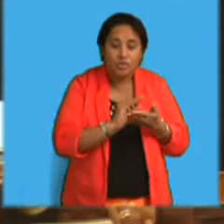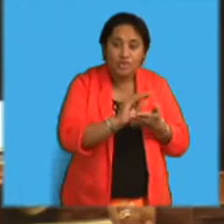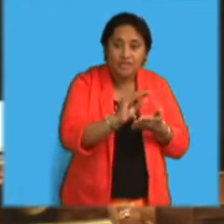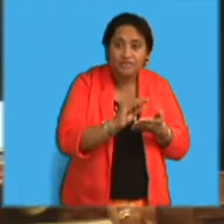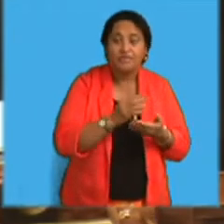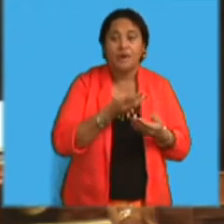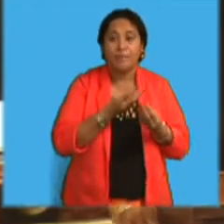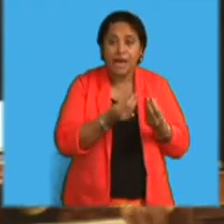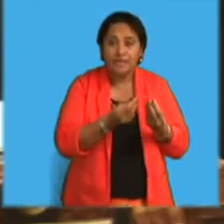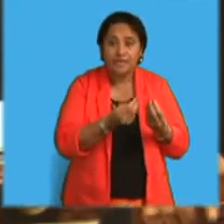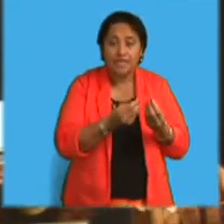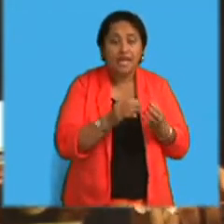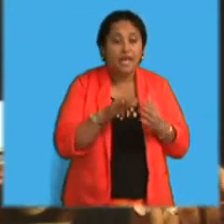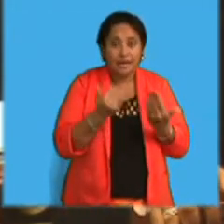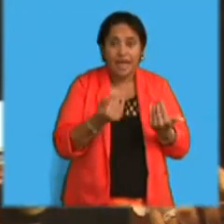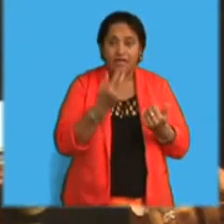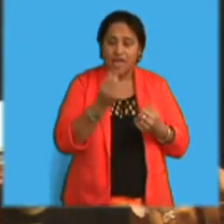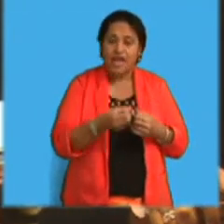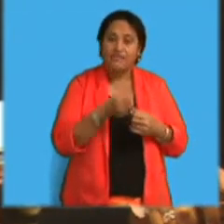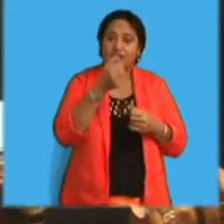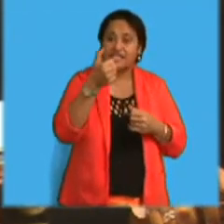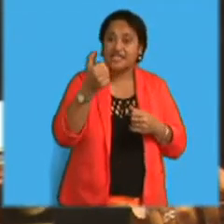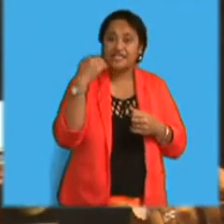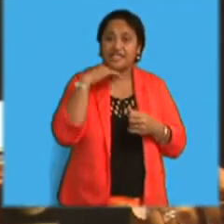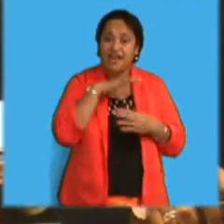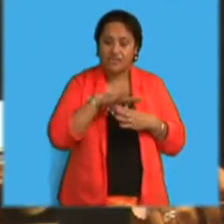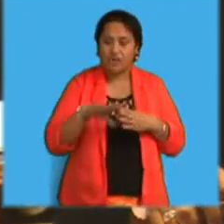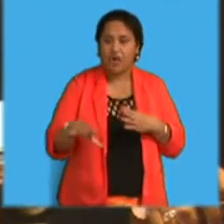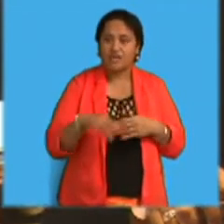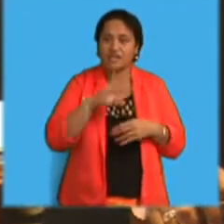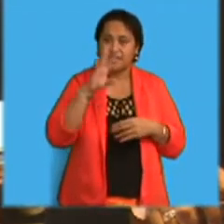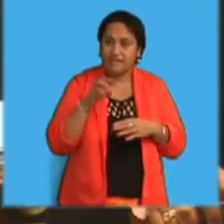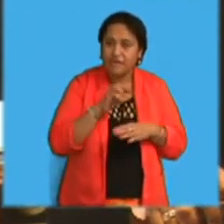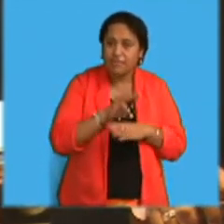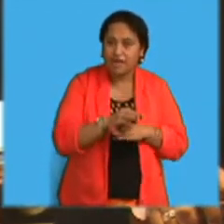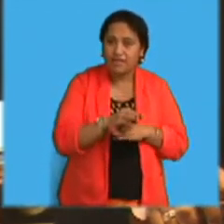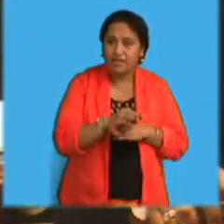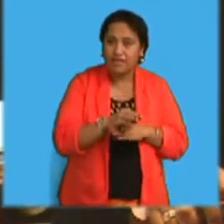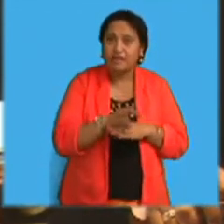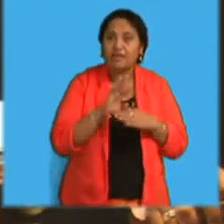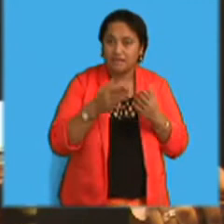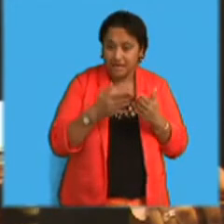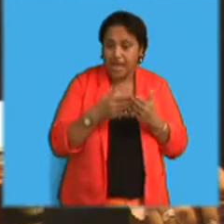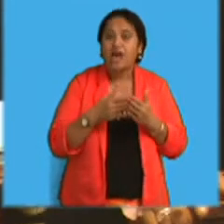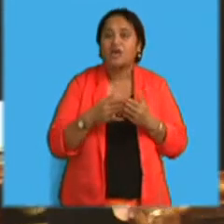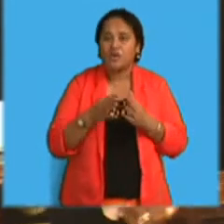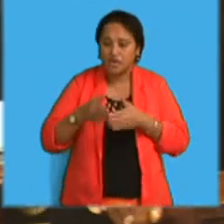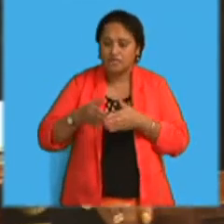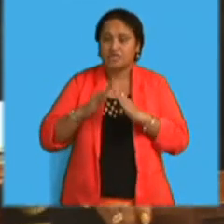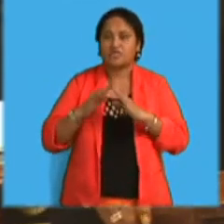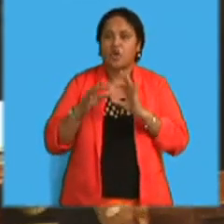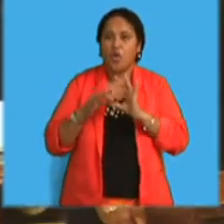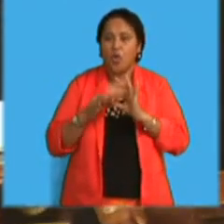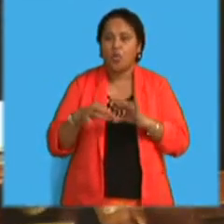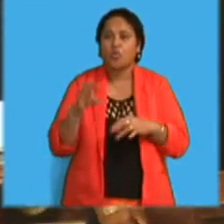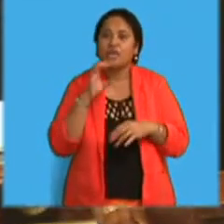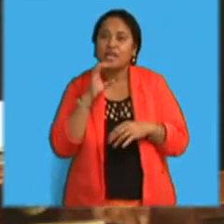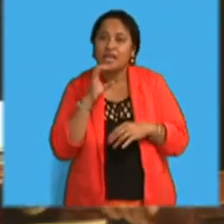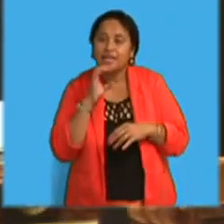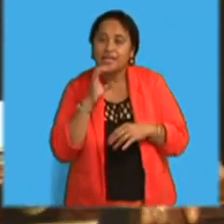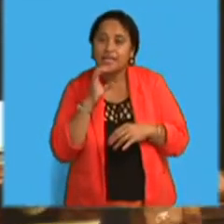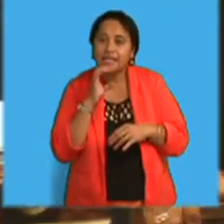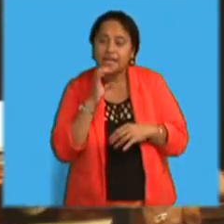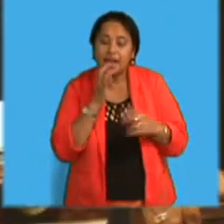of $600 a week, a month. He is now diversifying into retail business by investing into a canteen. Mr. Shu Ram from